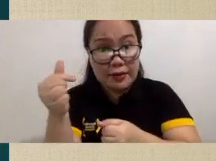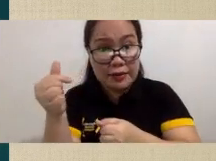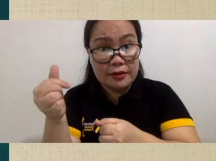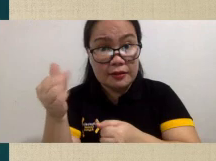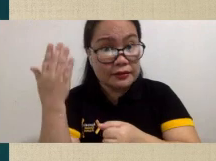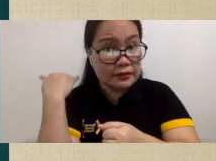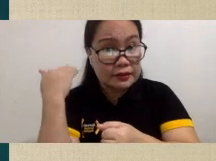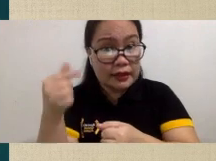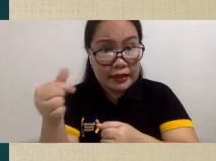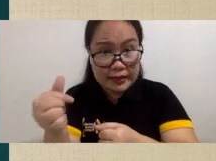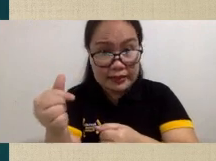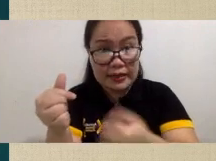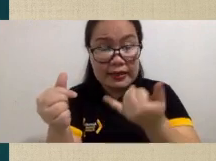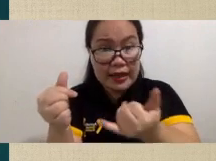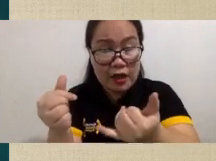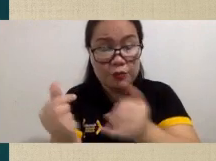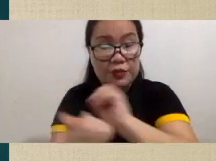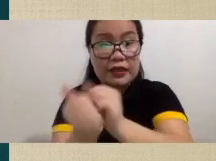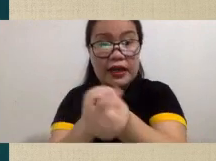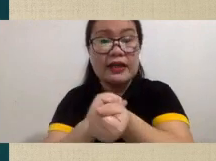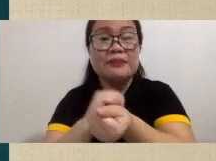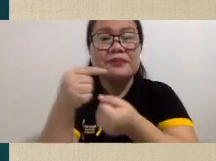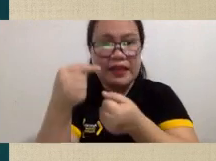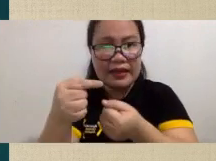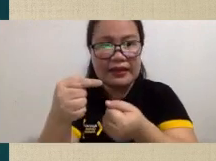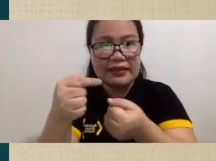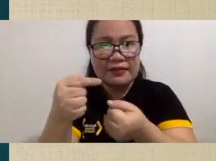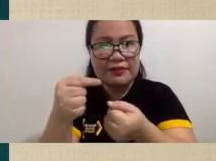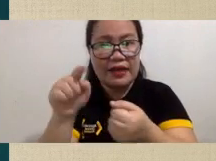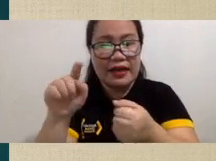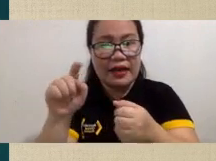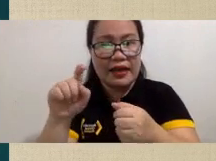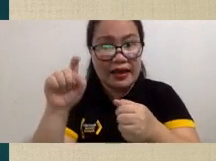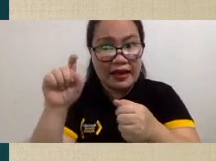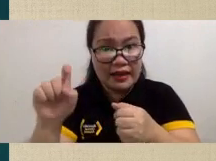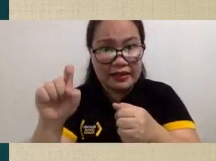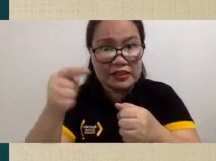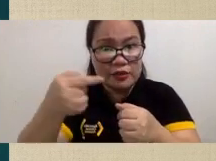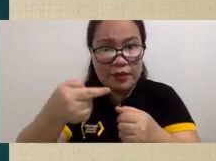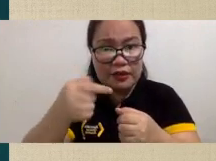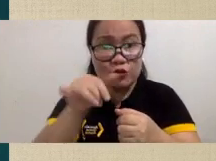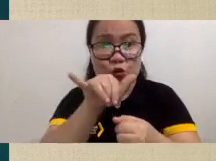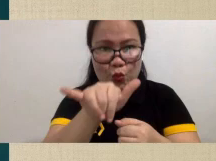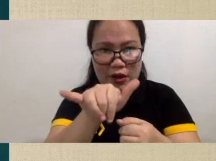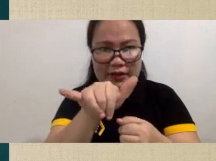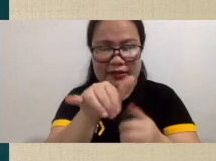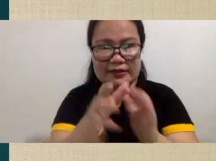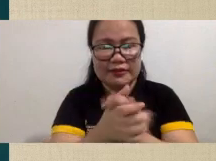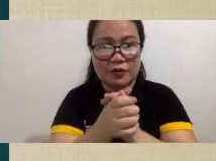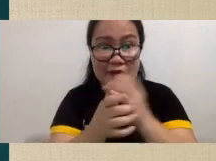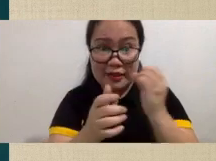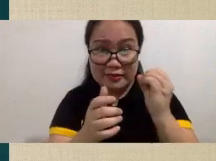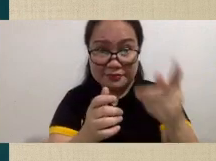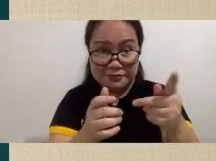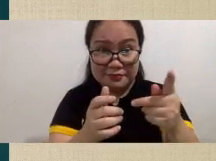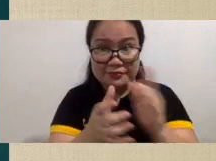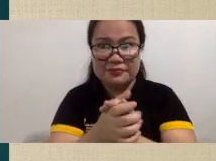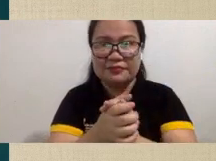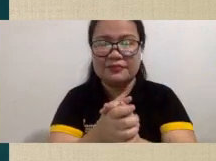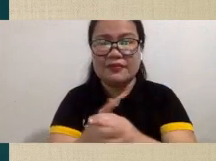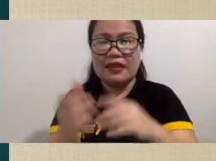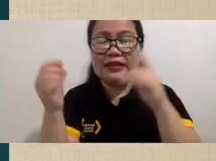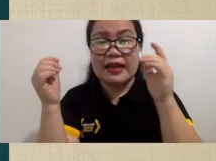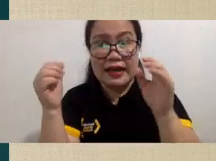yon. Ito ngayon, x minus y na. Kanina, minus xy, ngayon plus xy na siya.